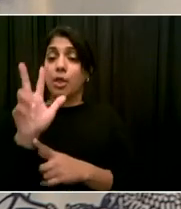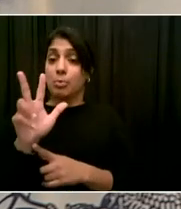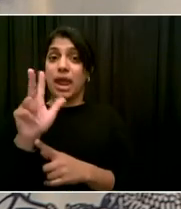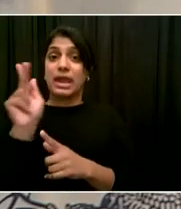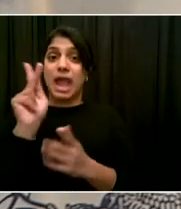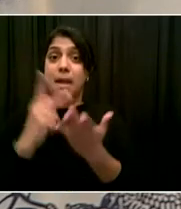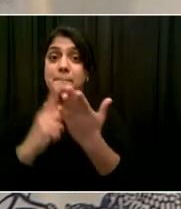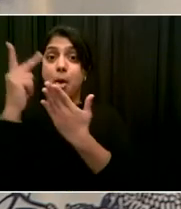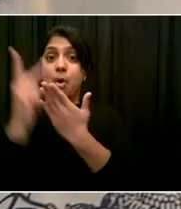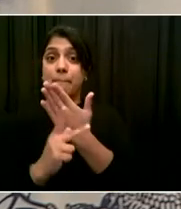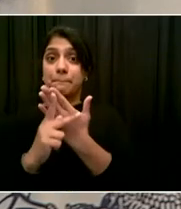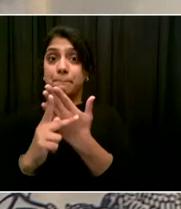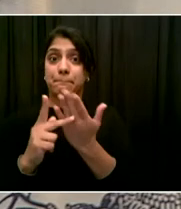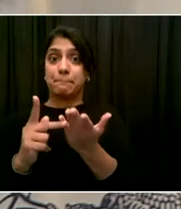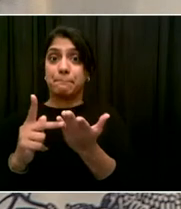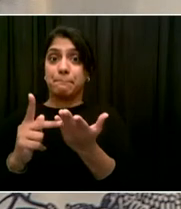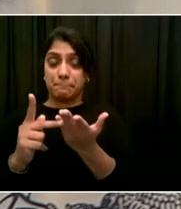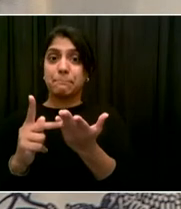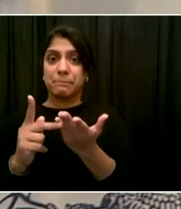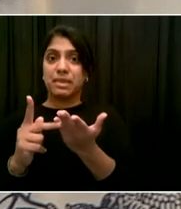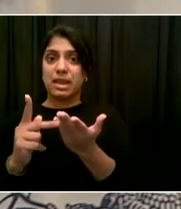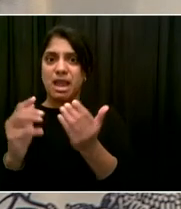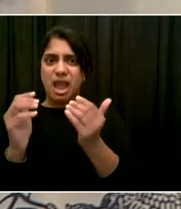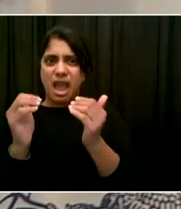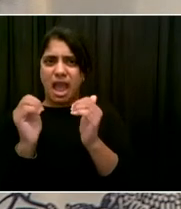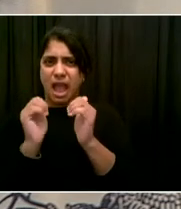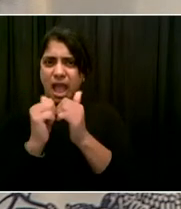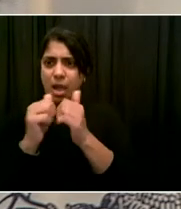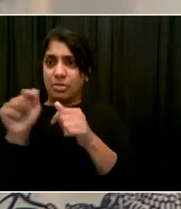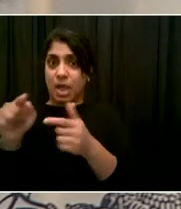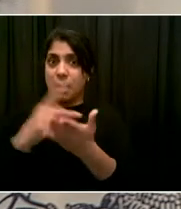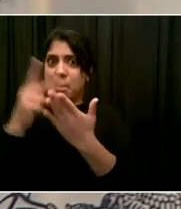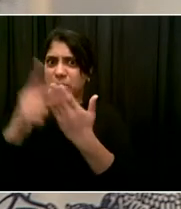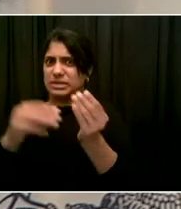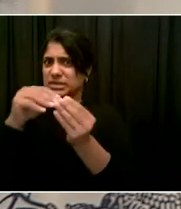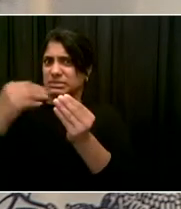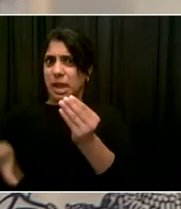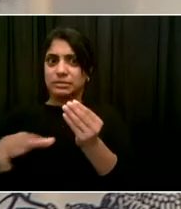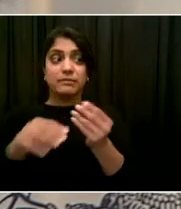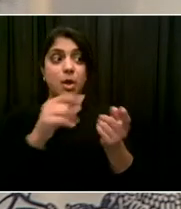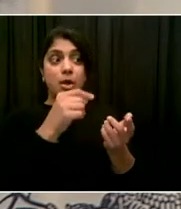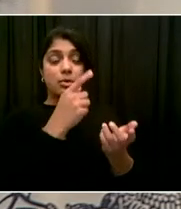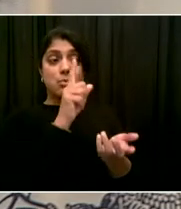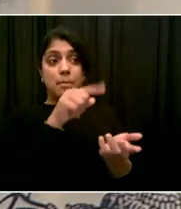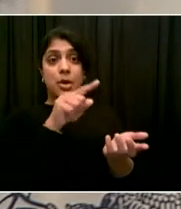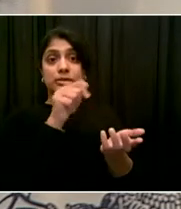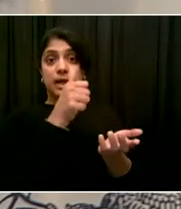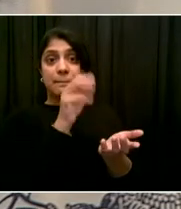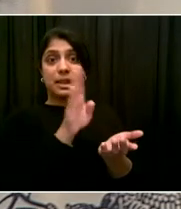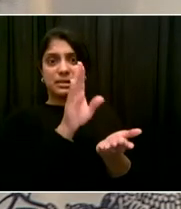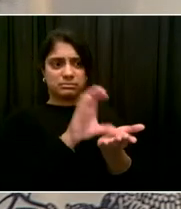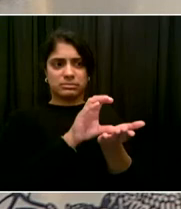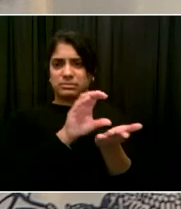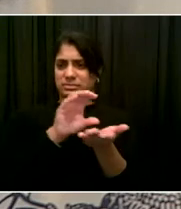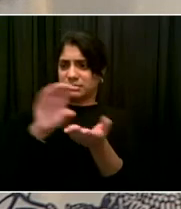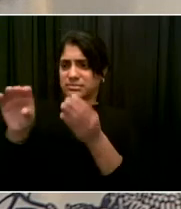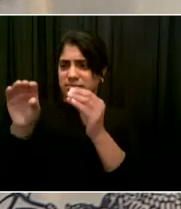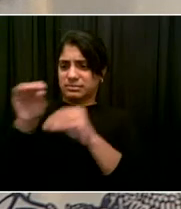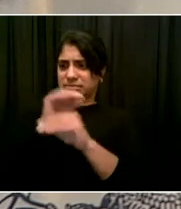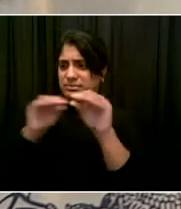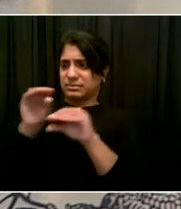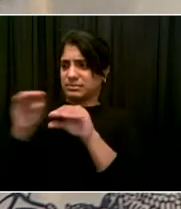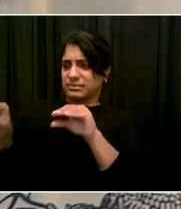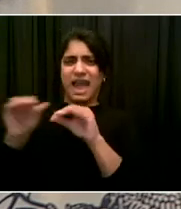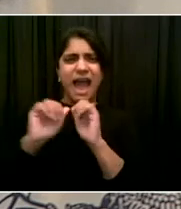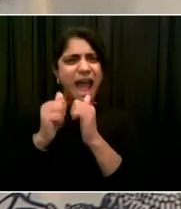we didn't focus on early childhood education, we were going to, in so many ways, deprive our children, and